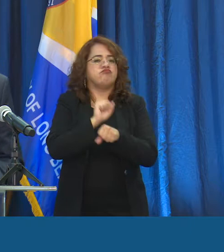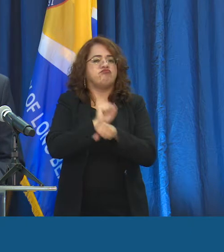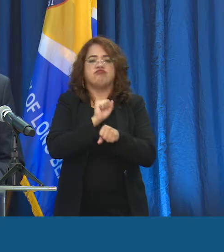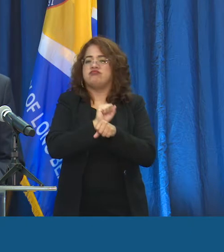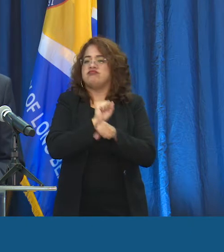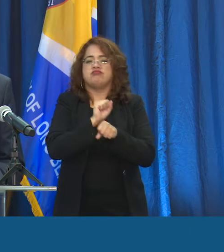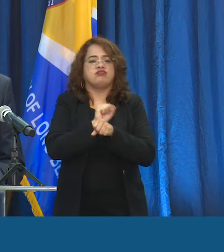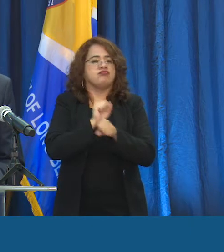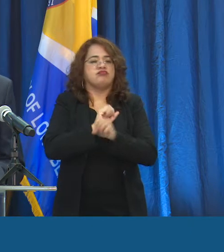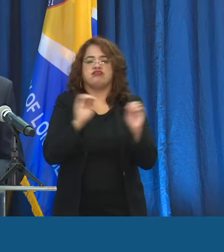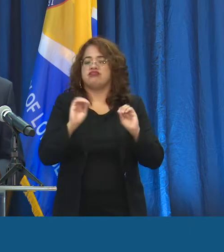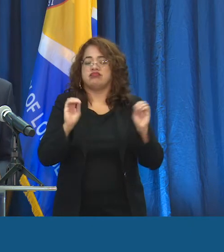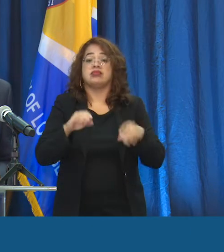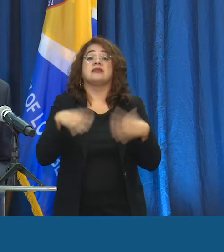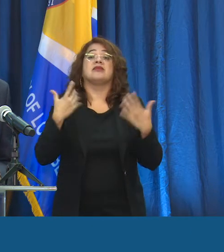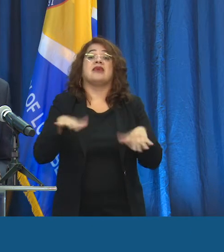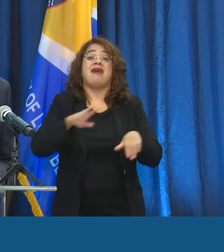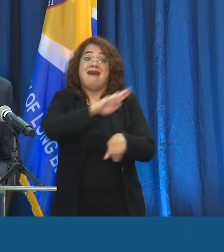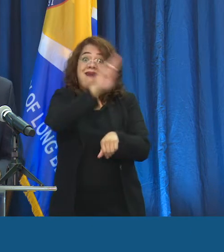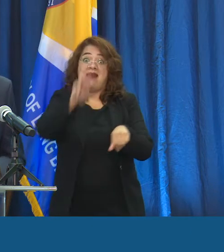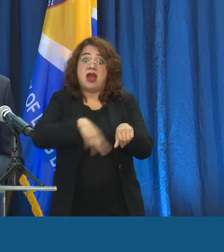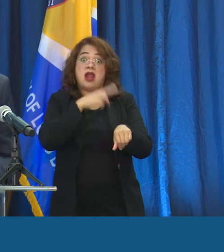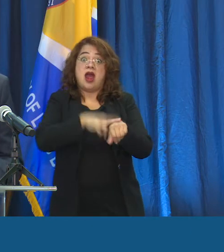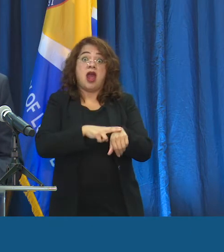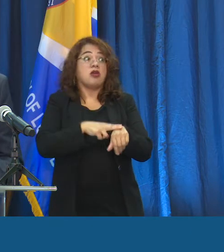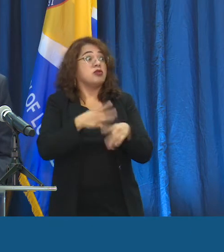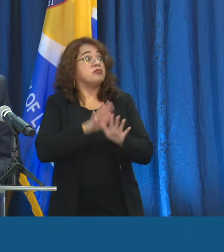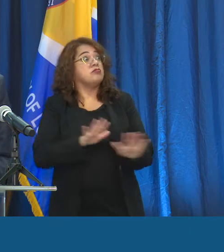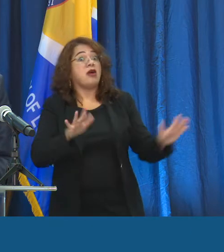national uncertainty in our economy.